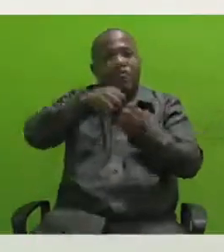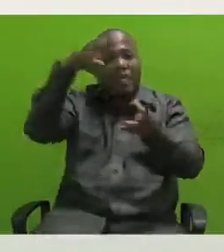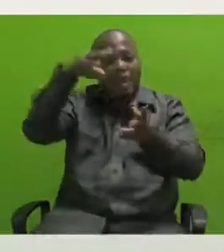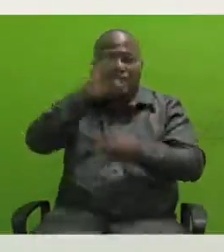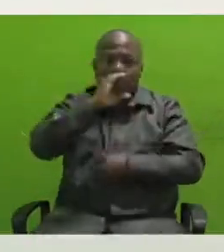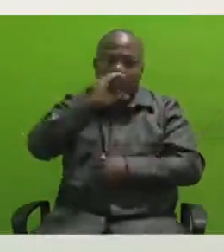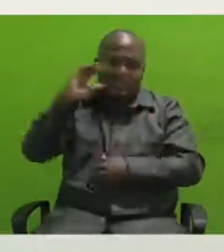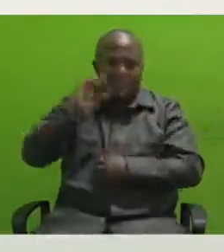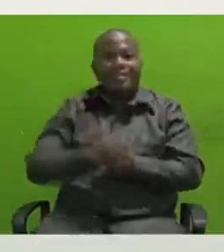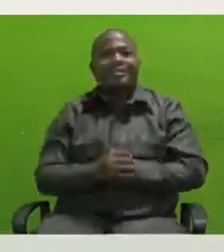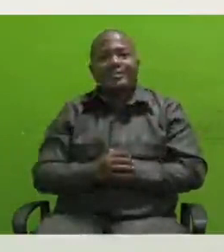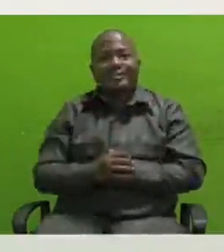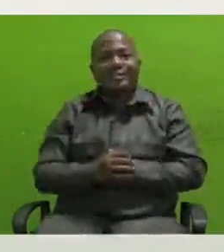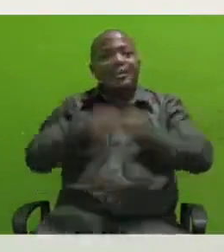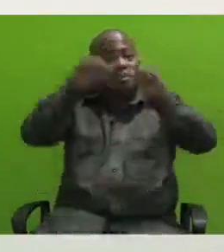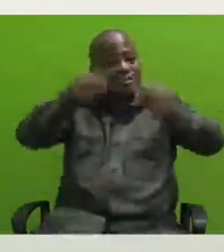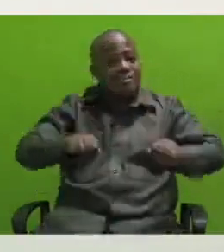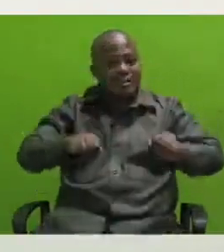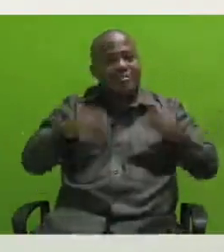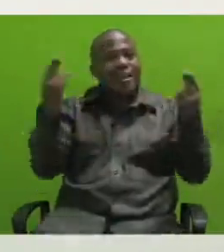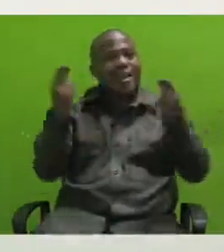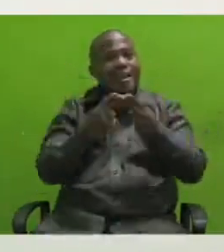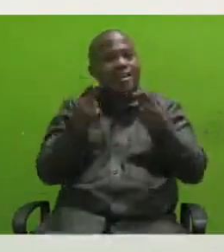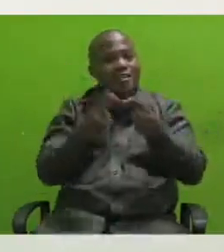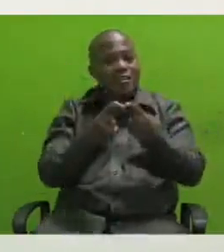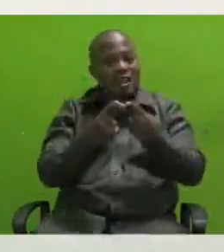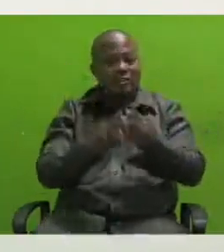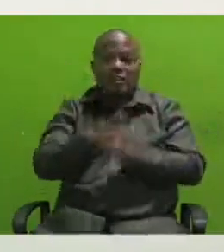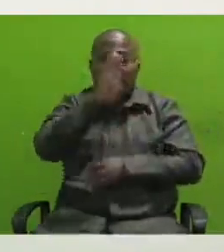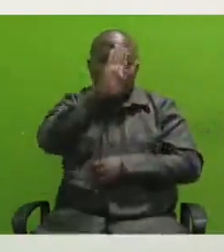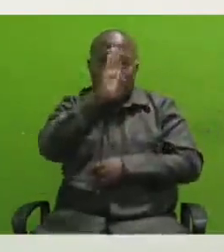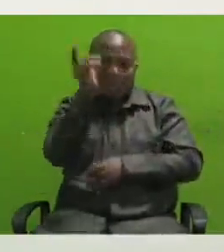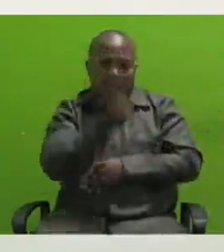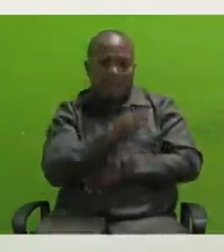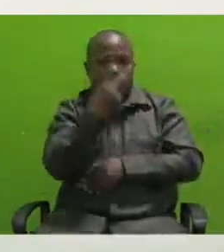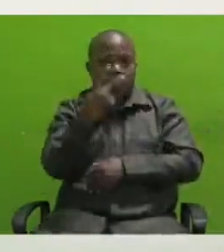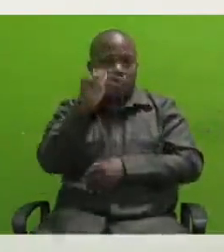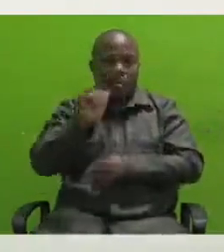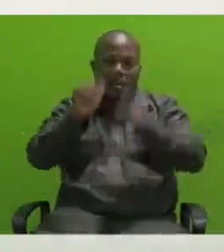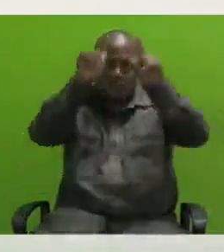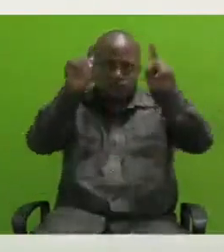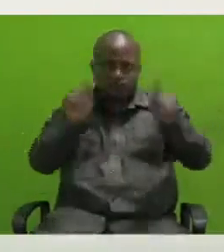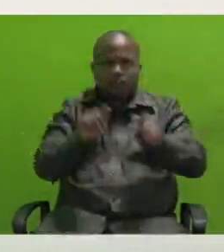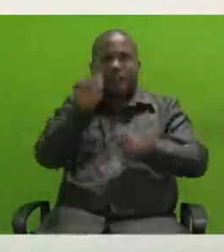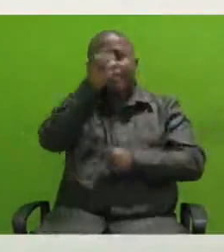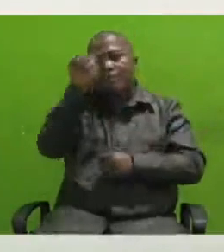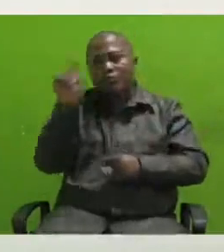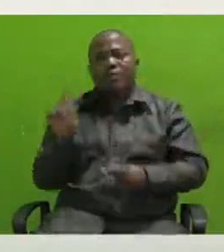C should be equal to B out of 2A, the whole thing squared.